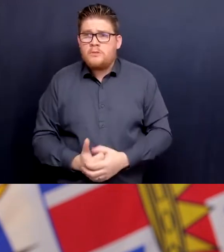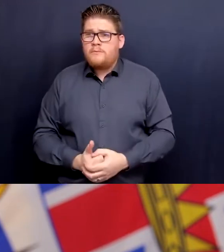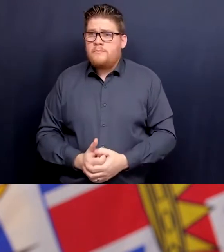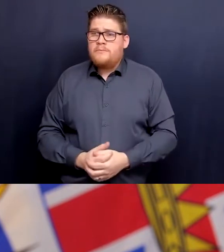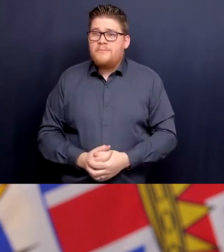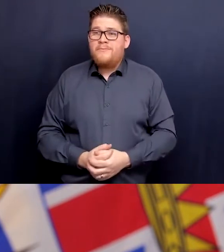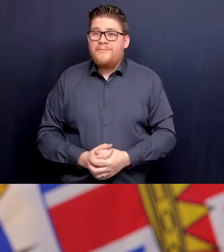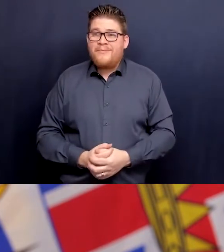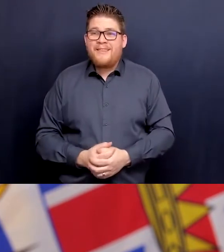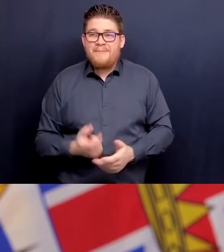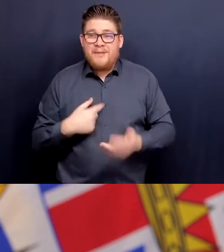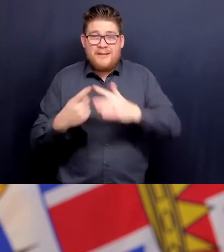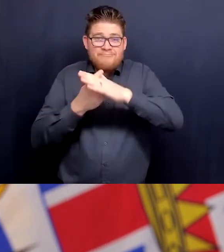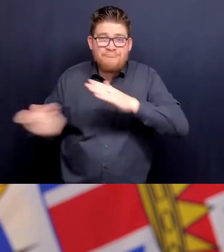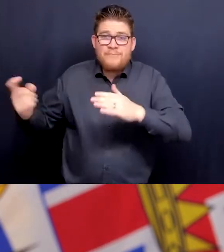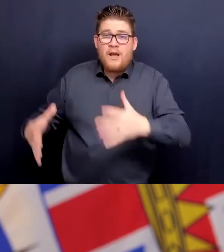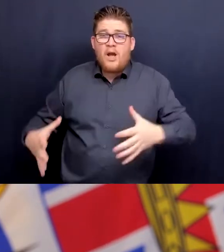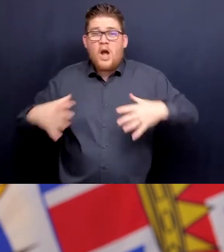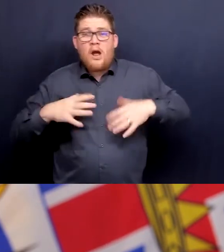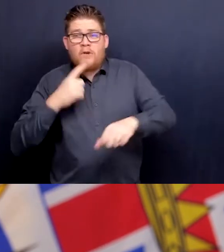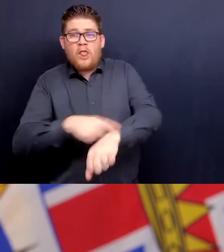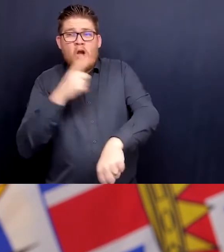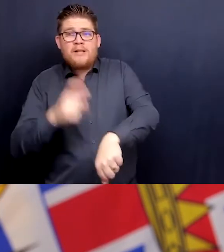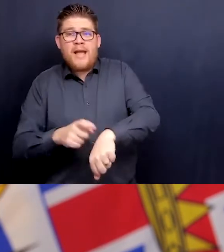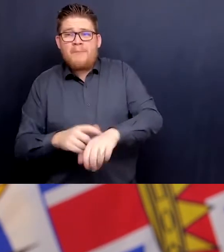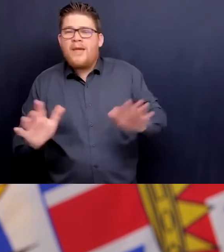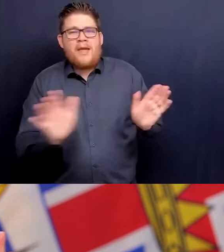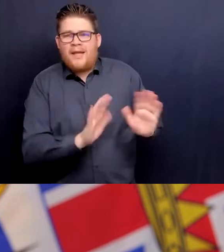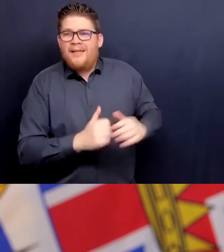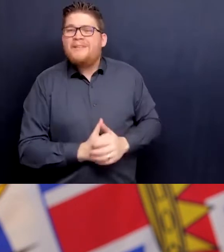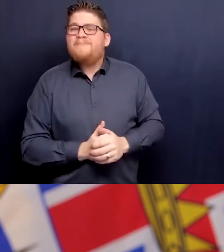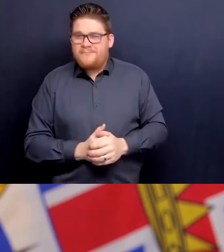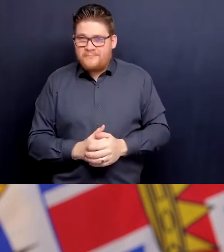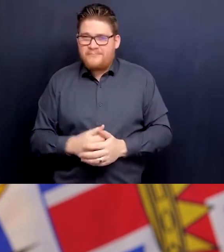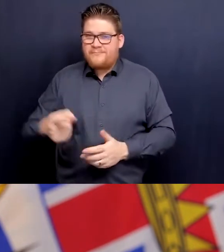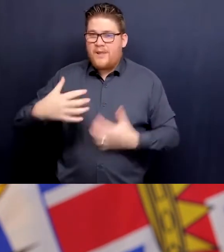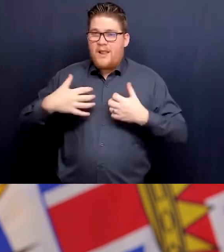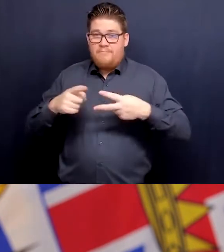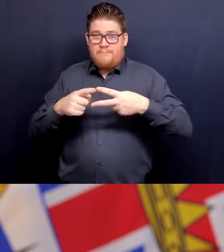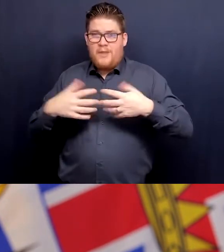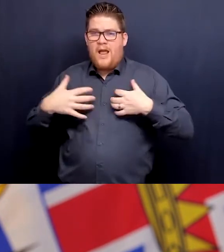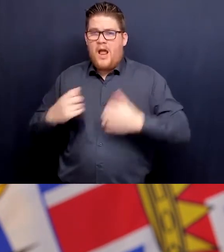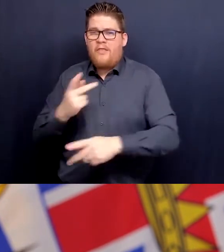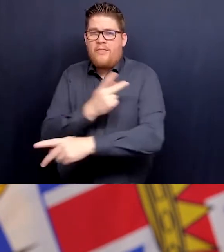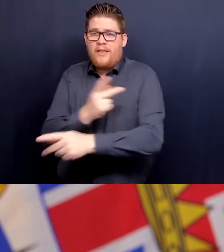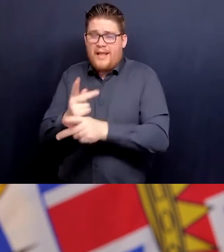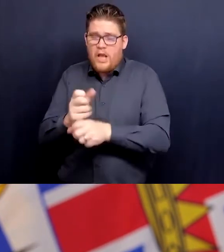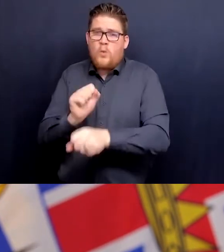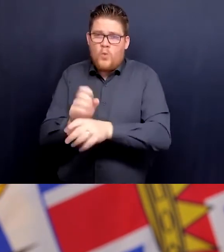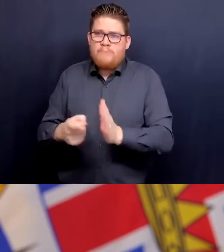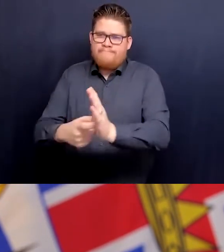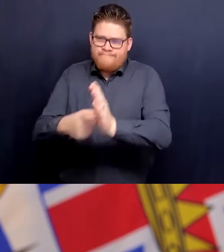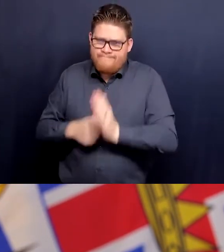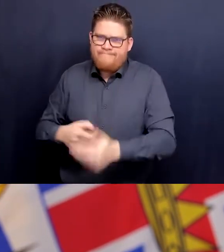in terms of the healthcare worker mandate, yes, that remains in effect. It's really important, and I mentioned this, that we have that baseline level